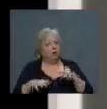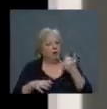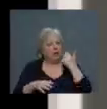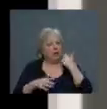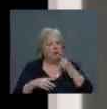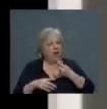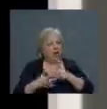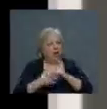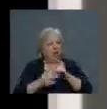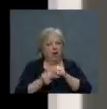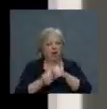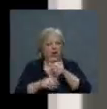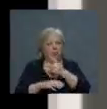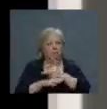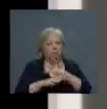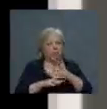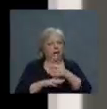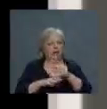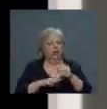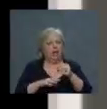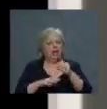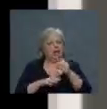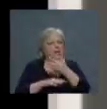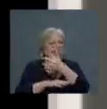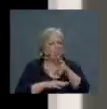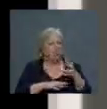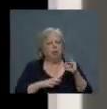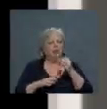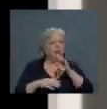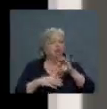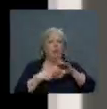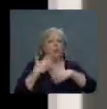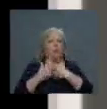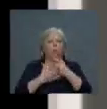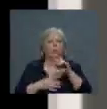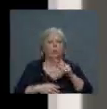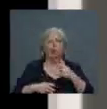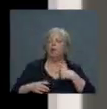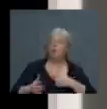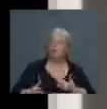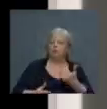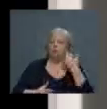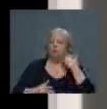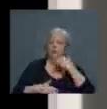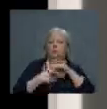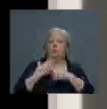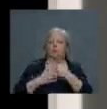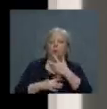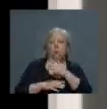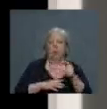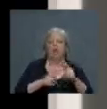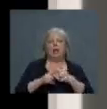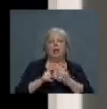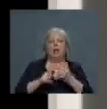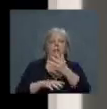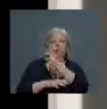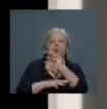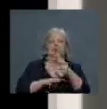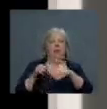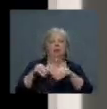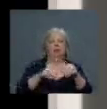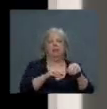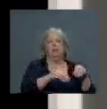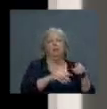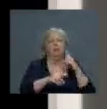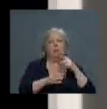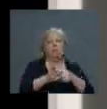lot with parking and landscaping, or are you taking up the whole lot? We're taking up the whole lot, and then we're re-landscaping it to meet our needs for the required